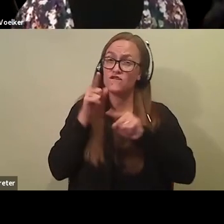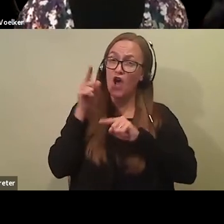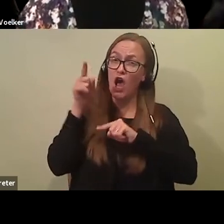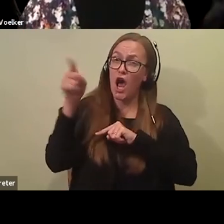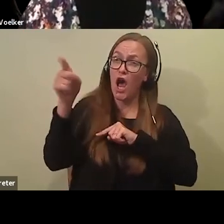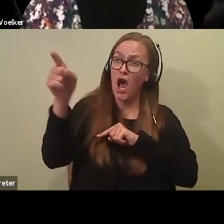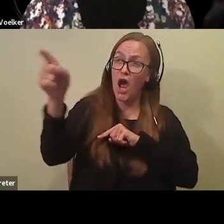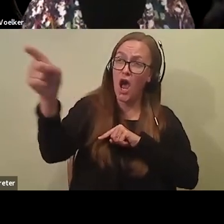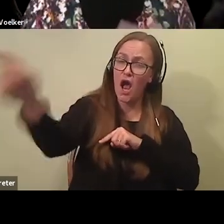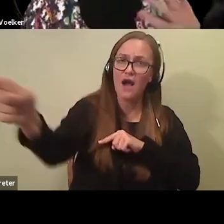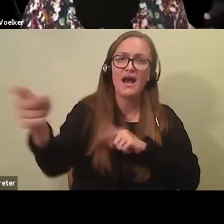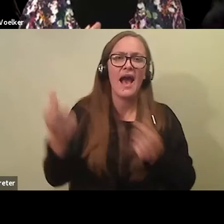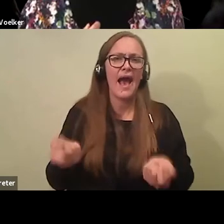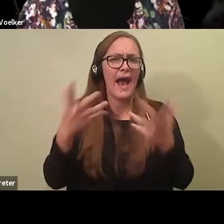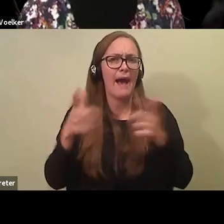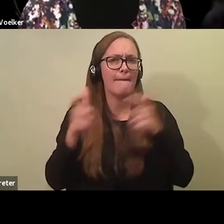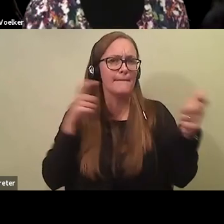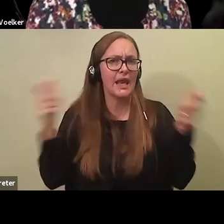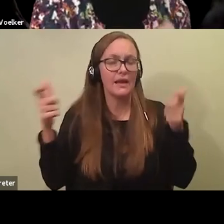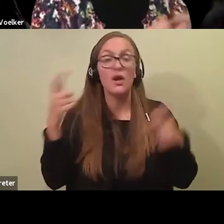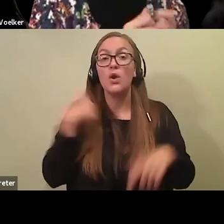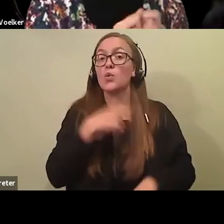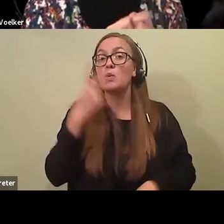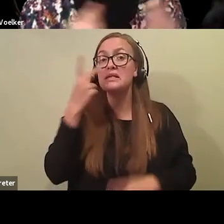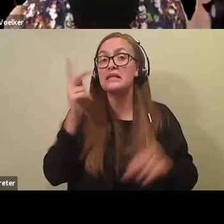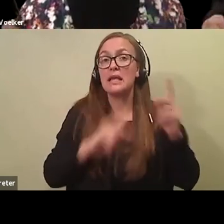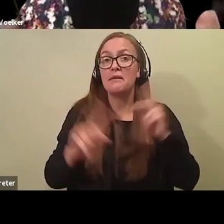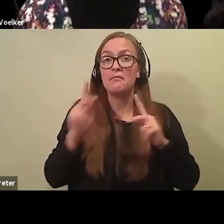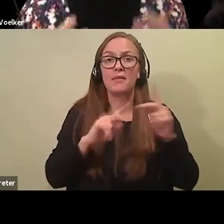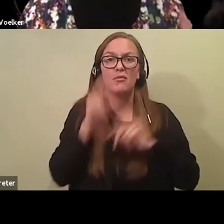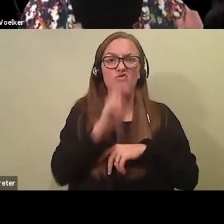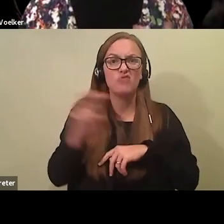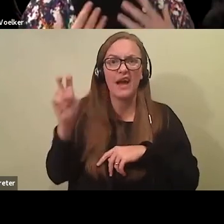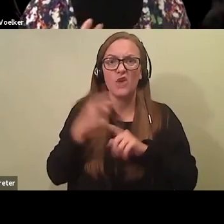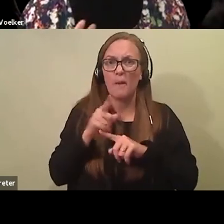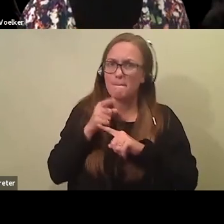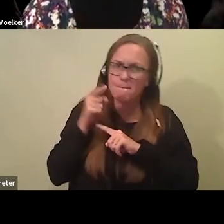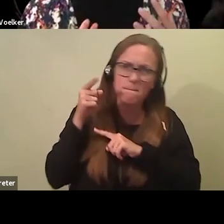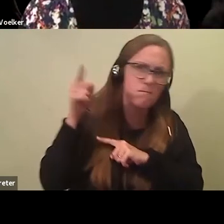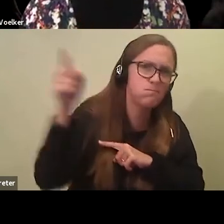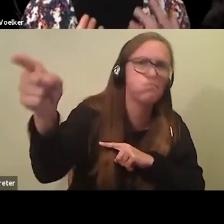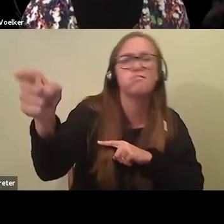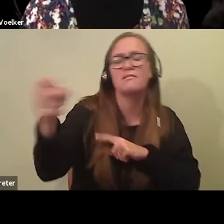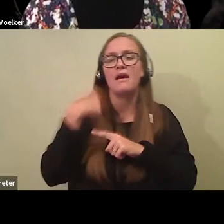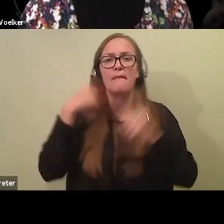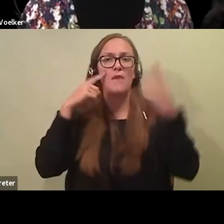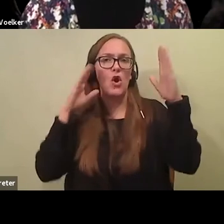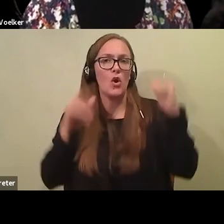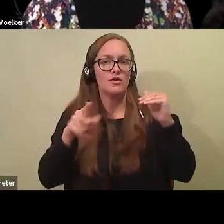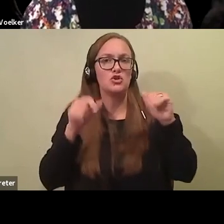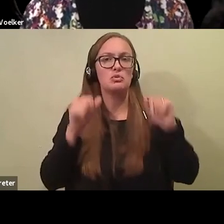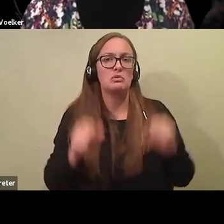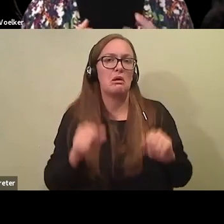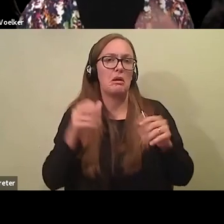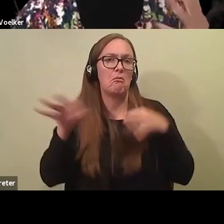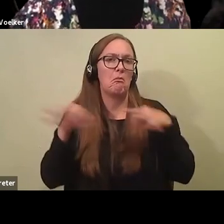in Star Wars, because we see people traveling these incredible lengths. And so I'm hoping you can put that in perspective for us by telling